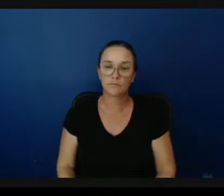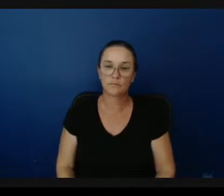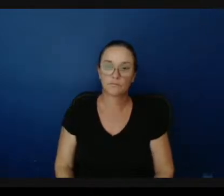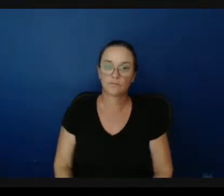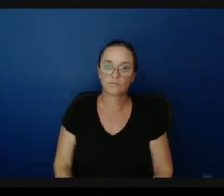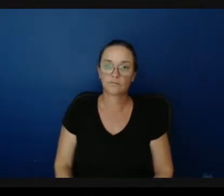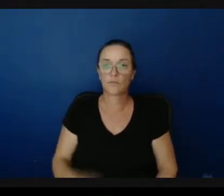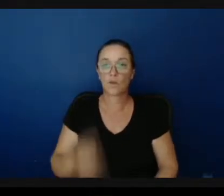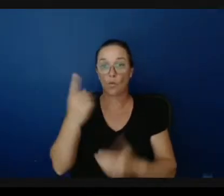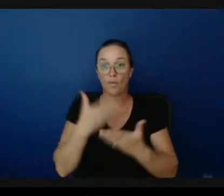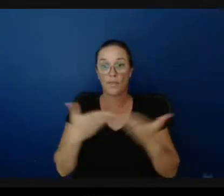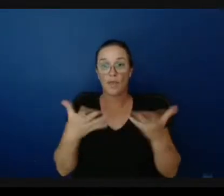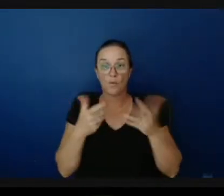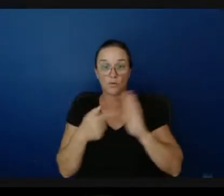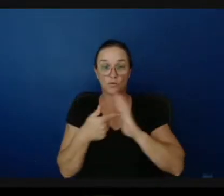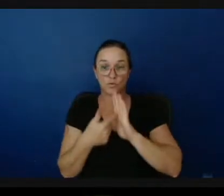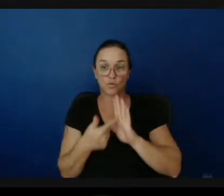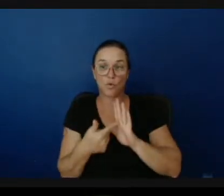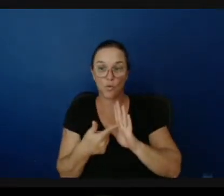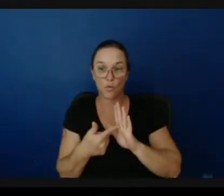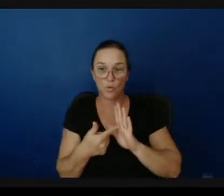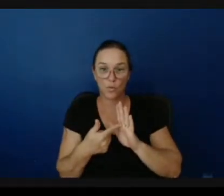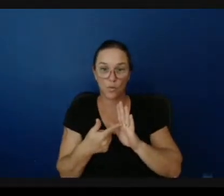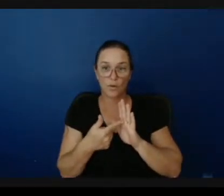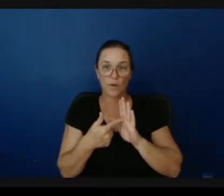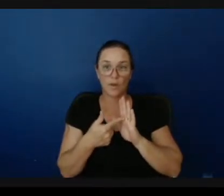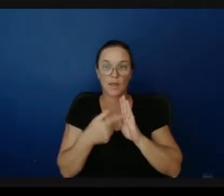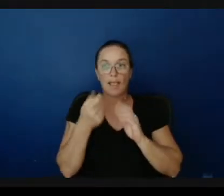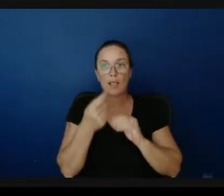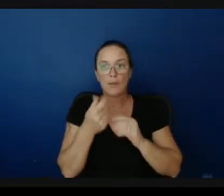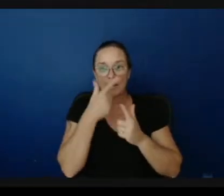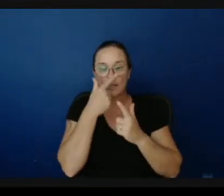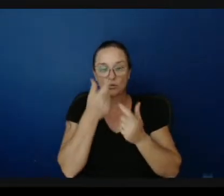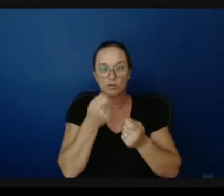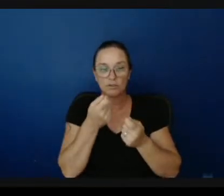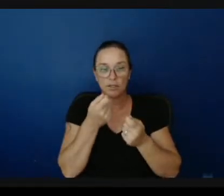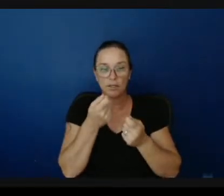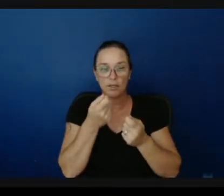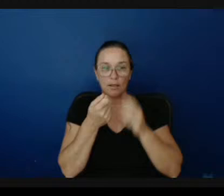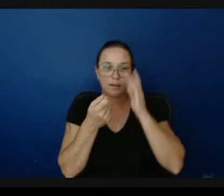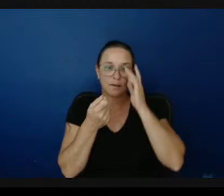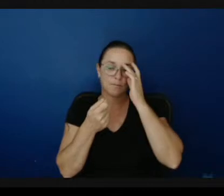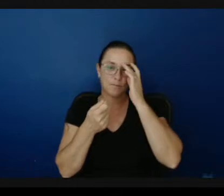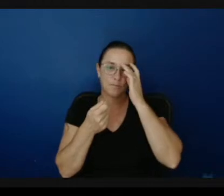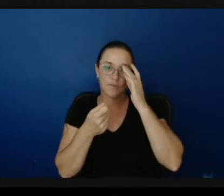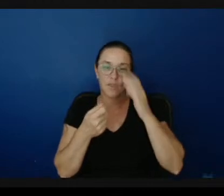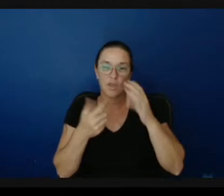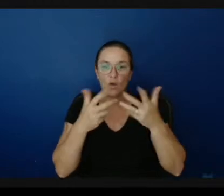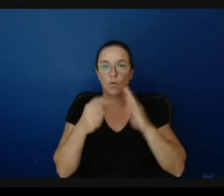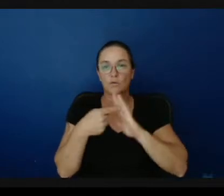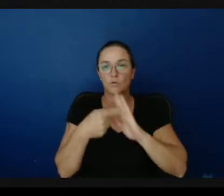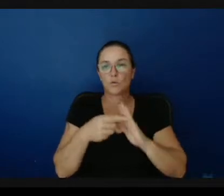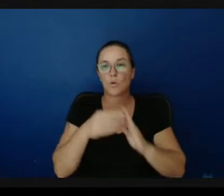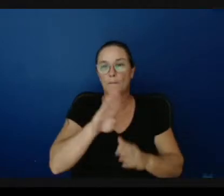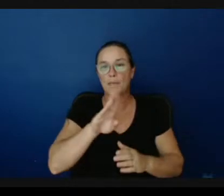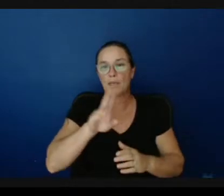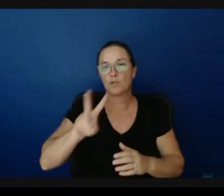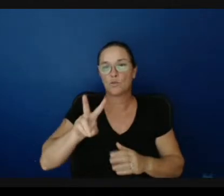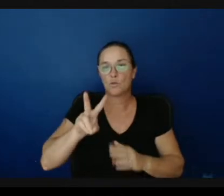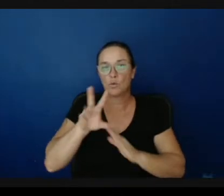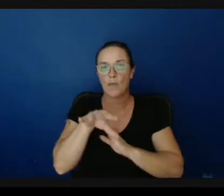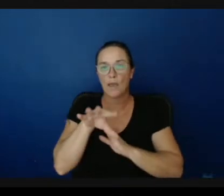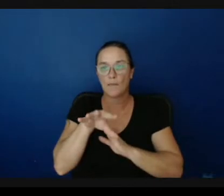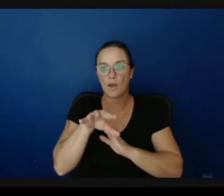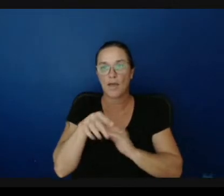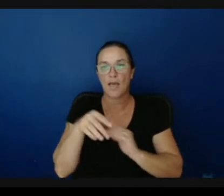So one thing I wanted to point out that's a little interesting, and we'll dig at this more in the future, we'll come to the B2 camera. And